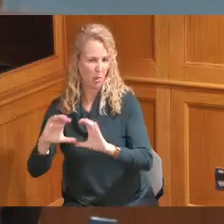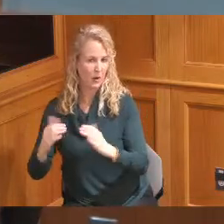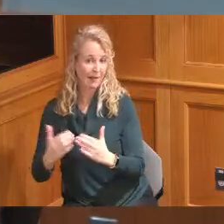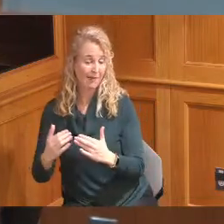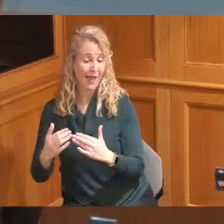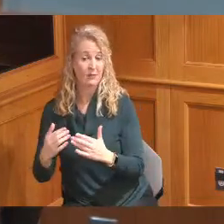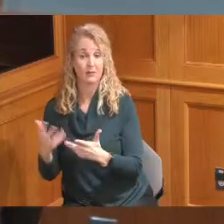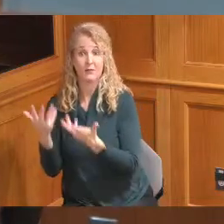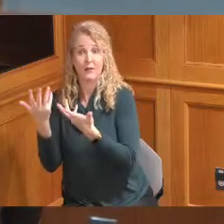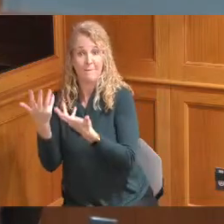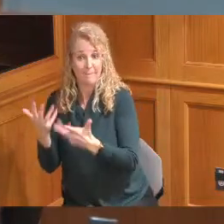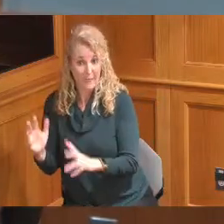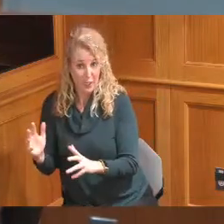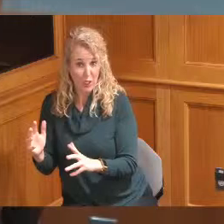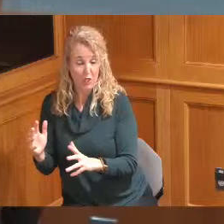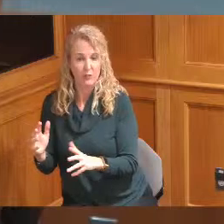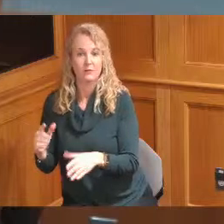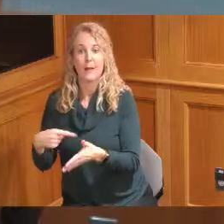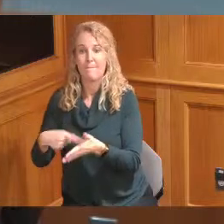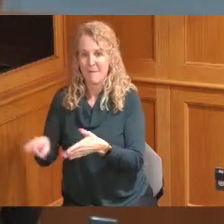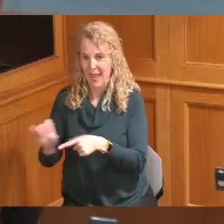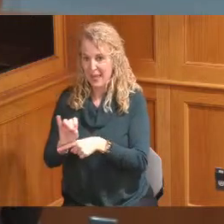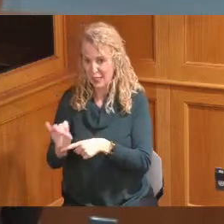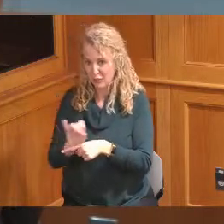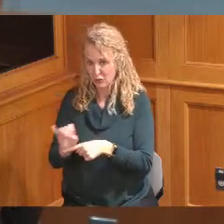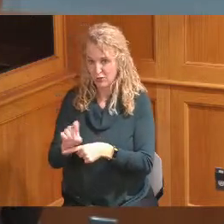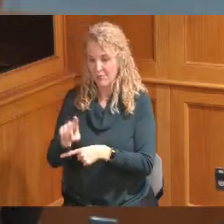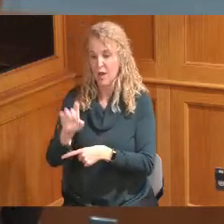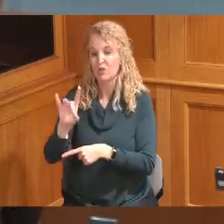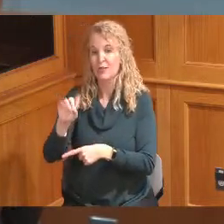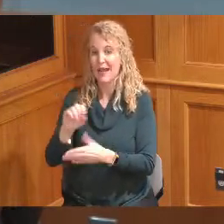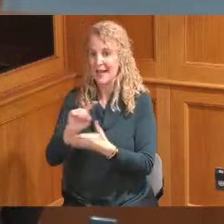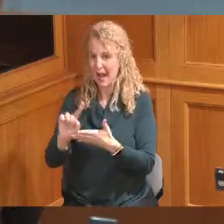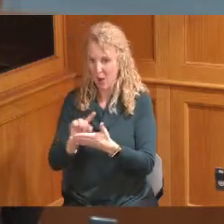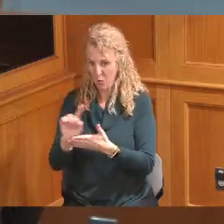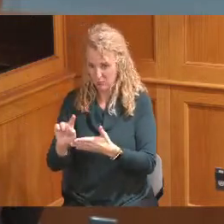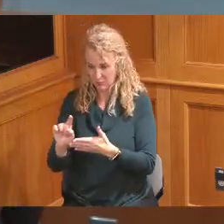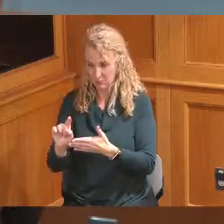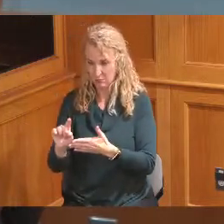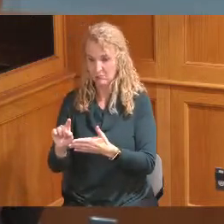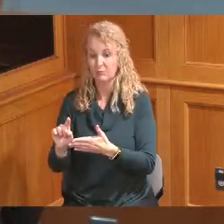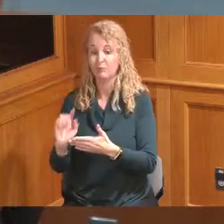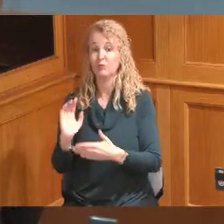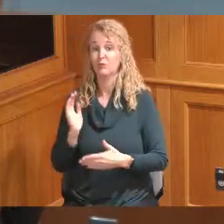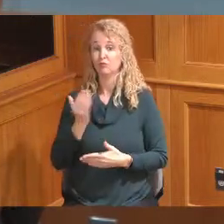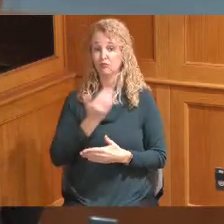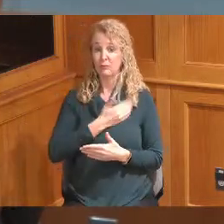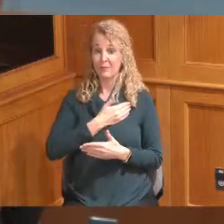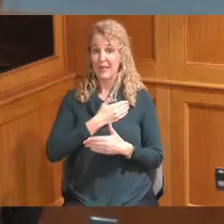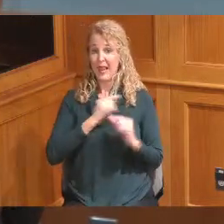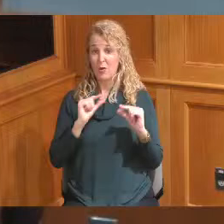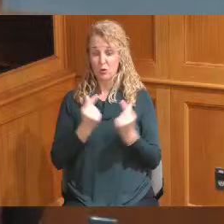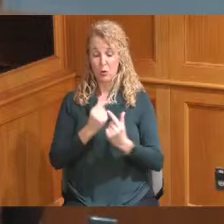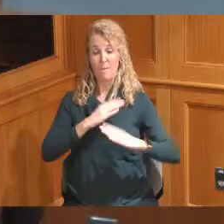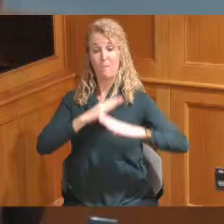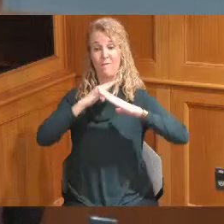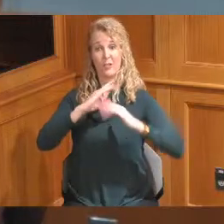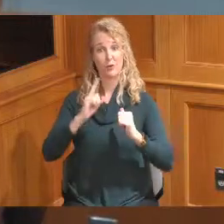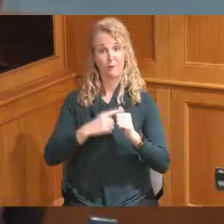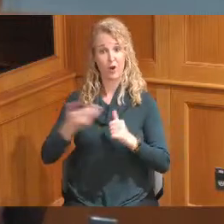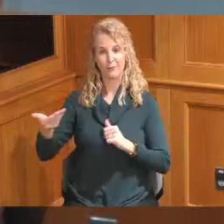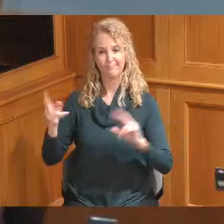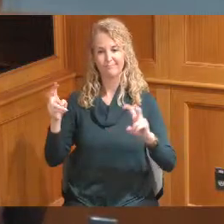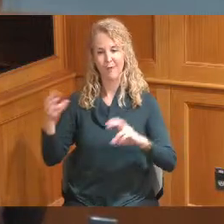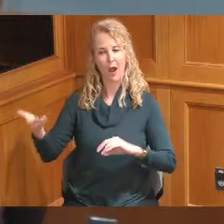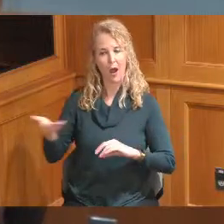will have a paid internship after that, which is 180 hours. So our organization, Prevention First,